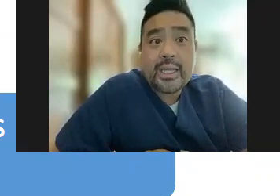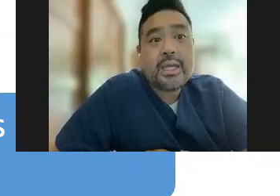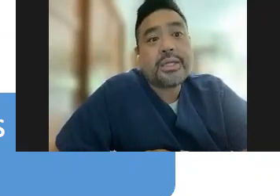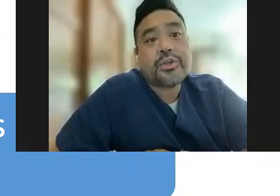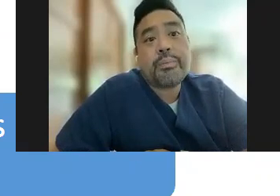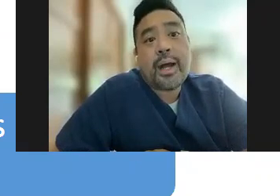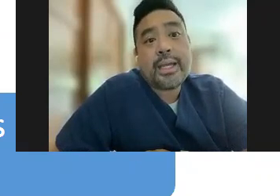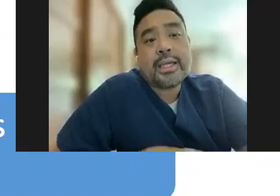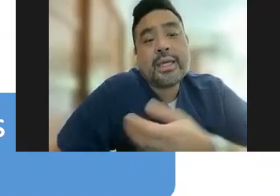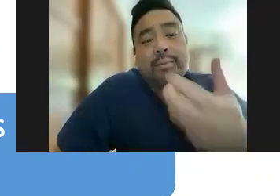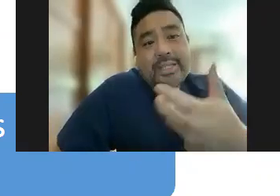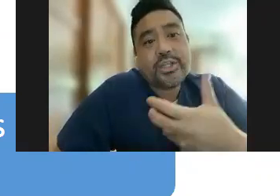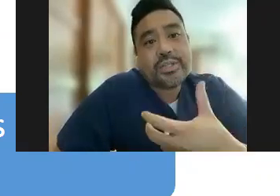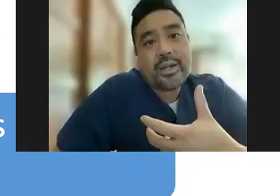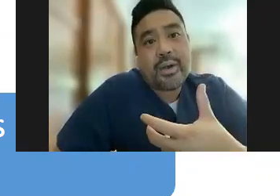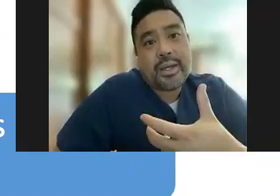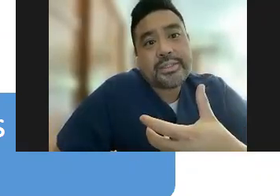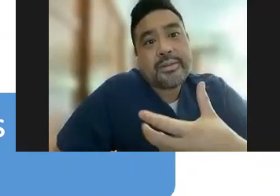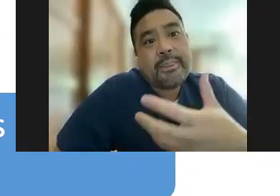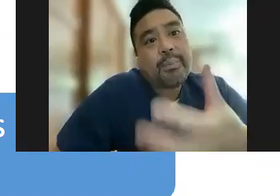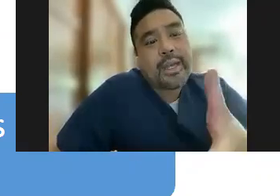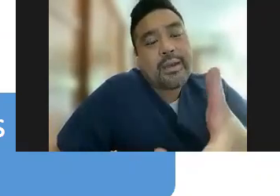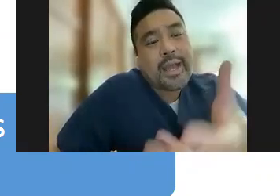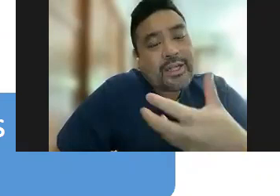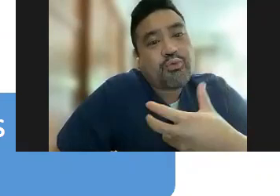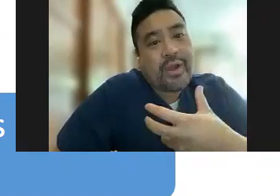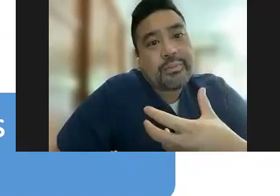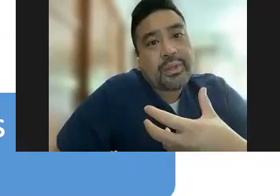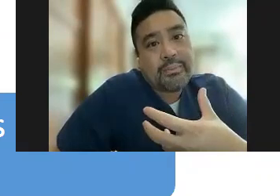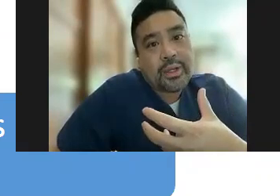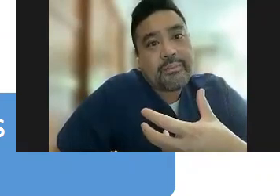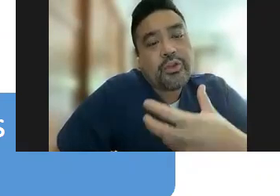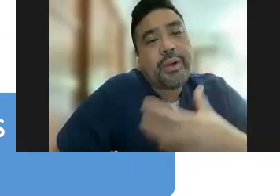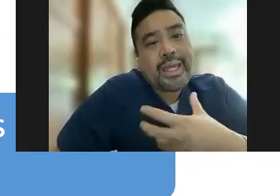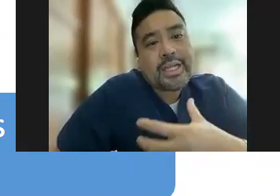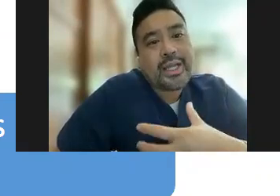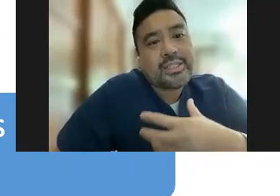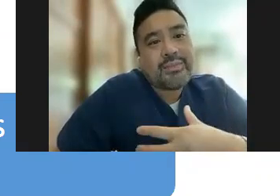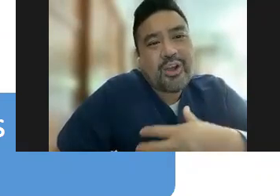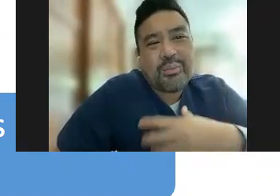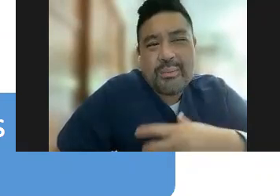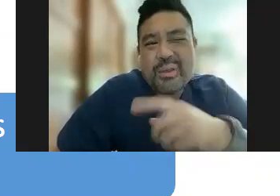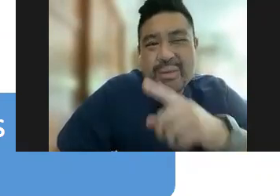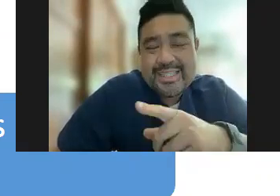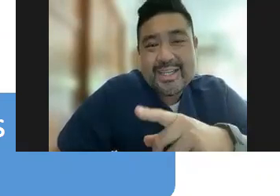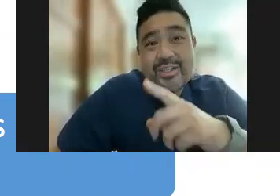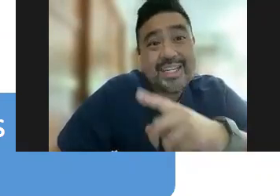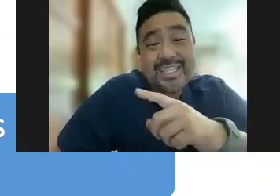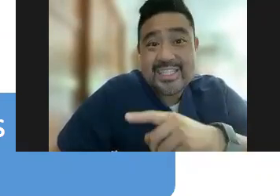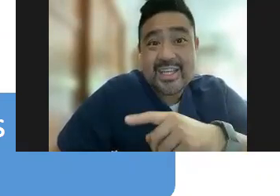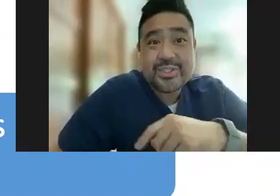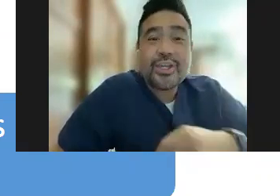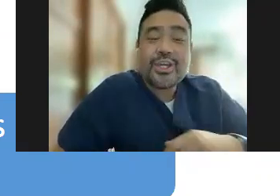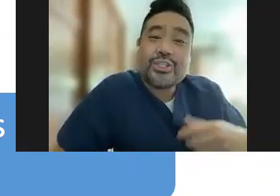body, is your body makes those antibodies, but now that it's read the playbook, your body actually has something called memory B cells